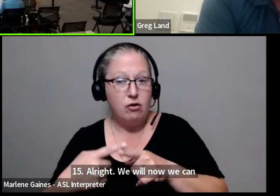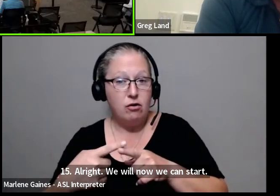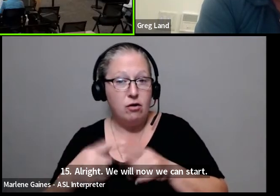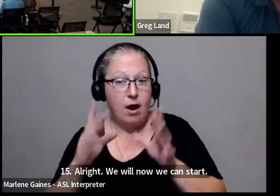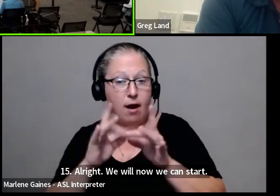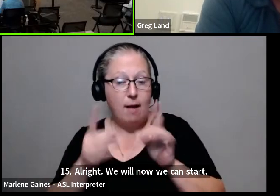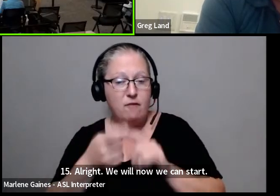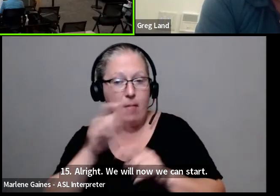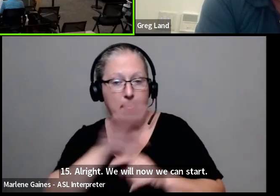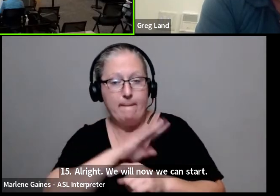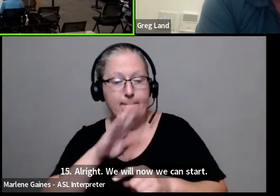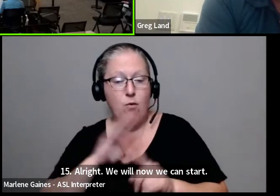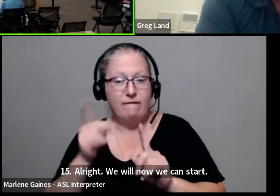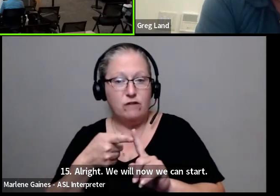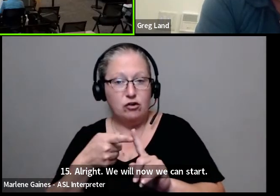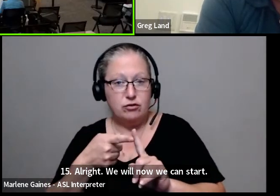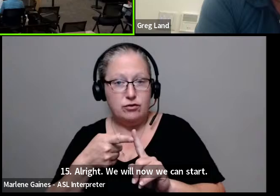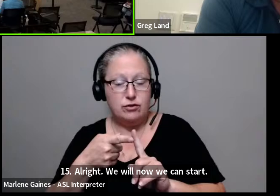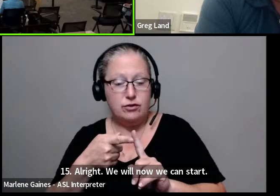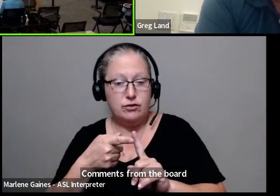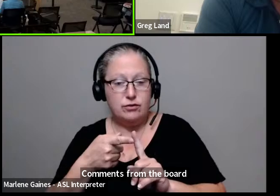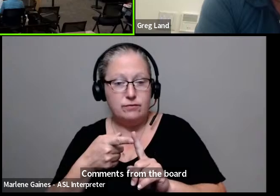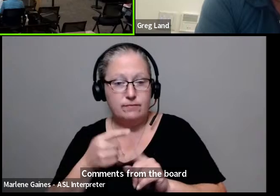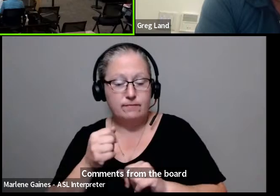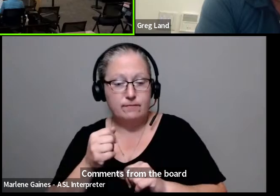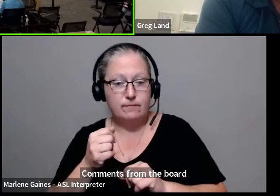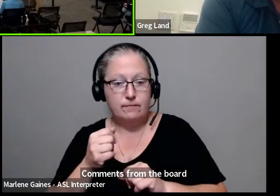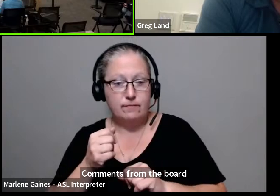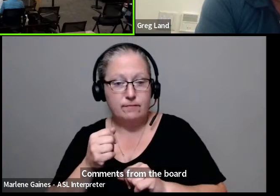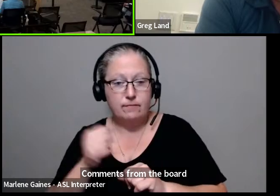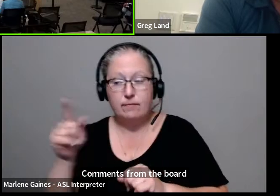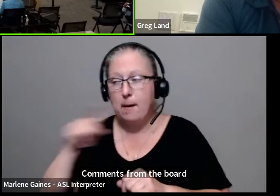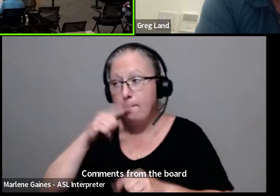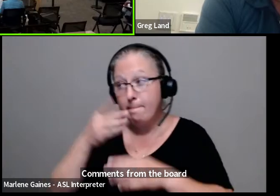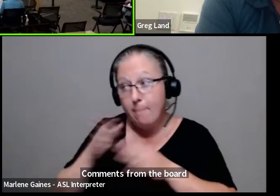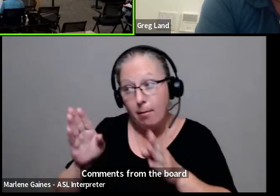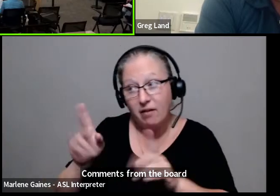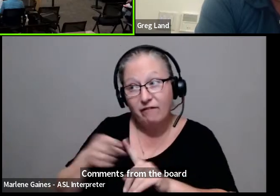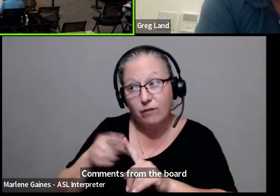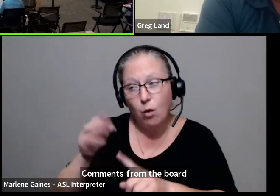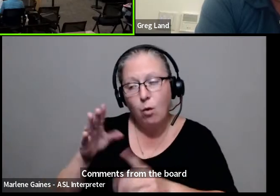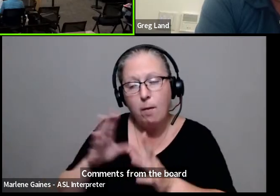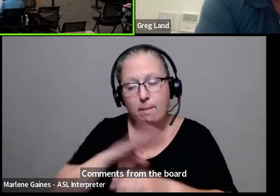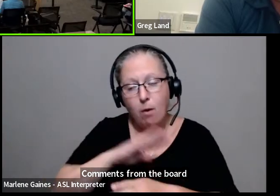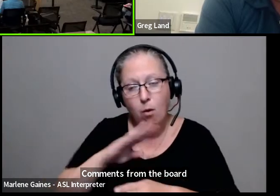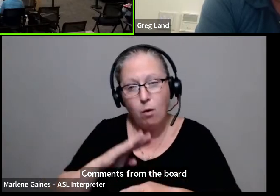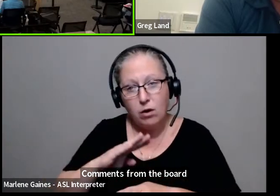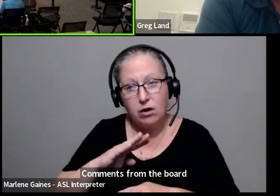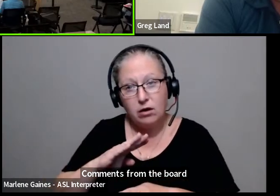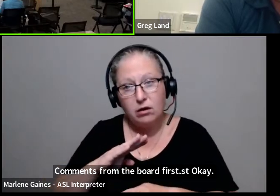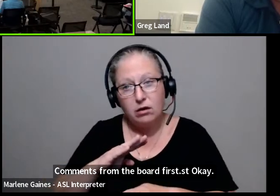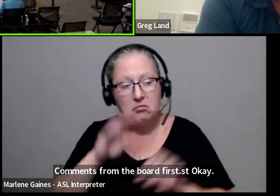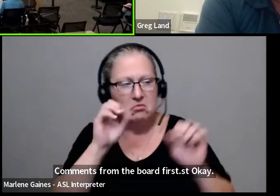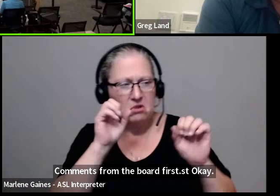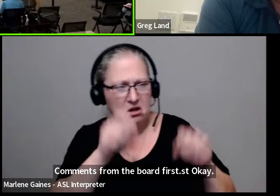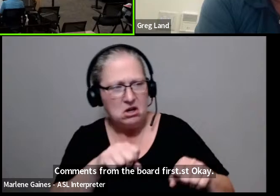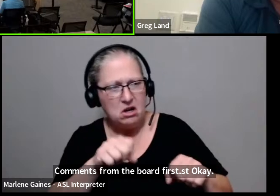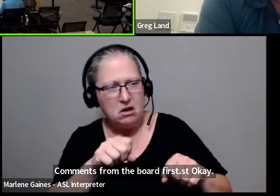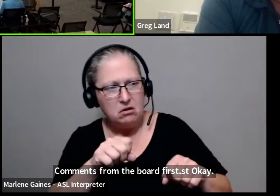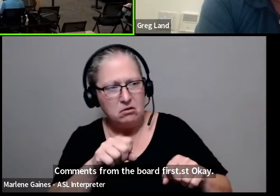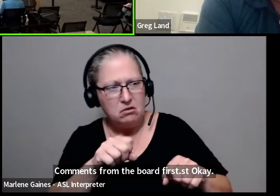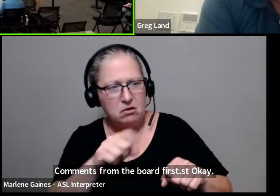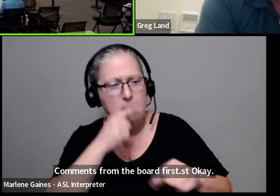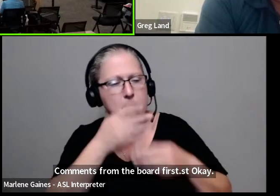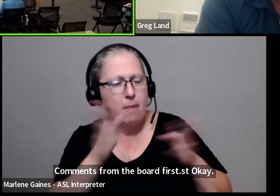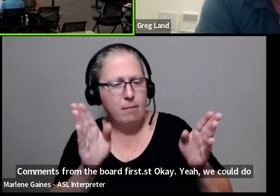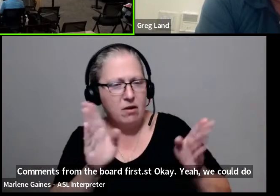comments from the board first. You want to do public first or comments from the board? First? We could do